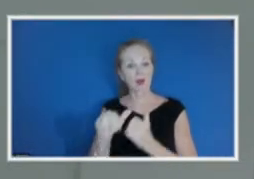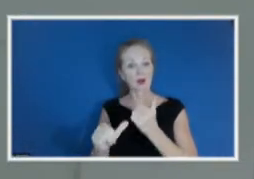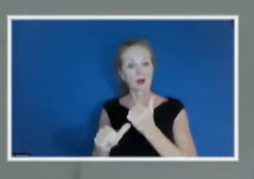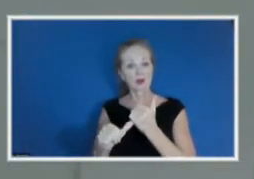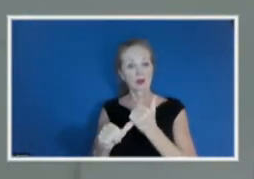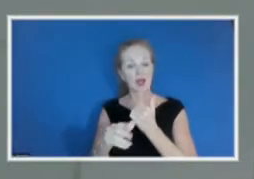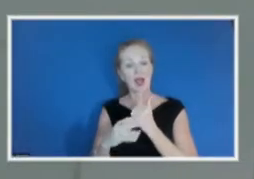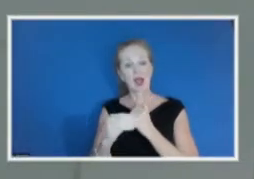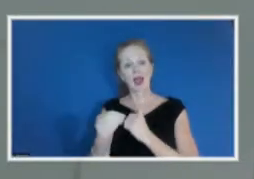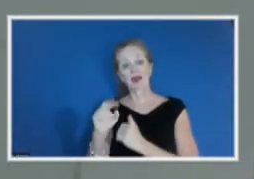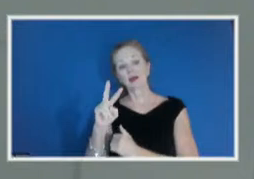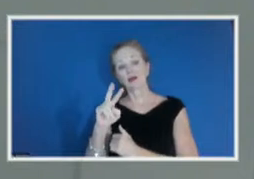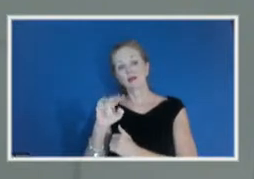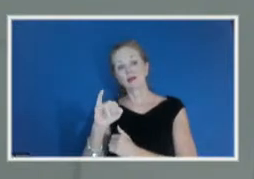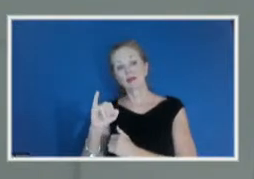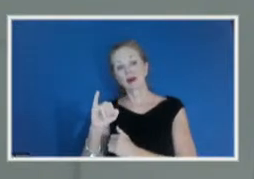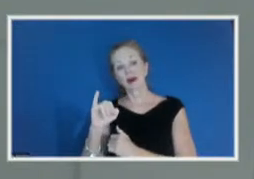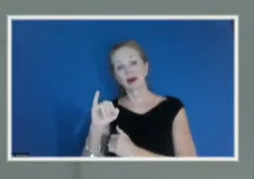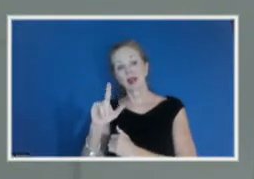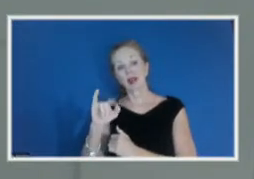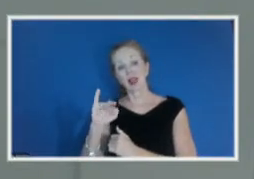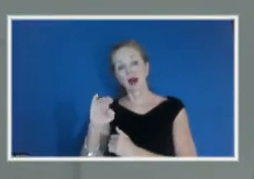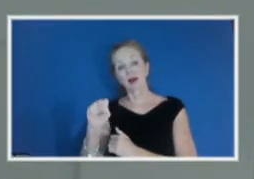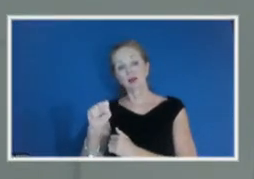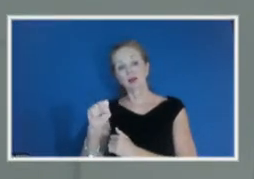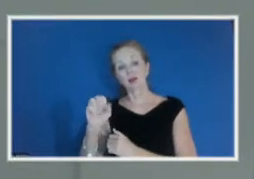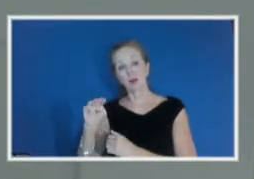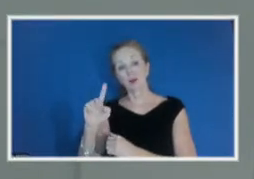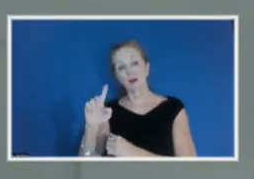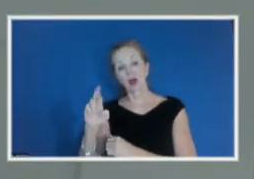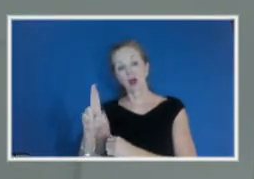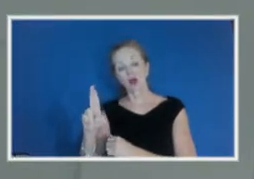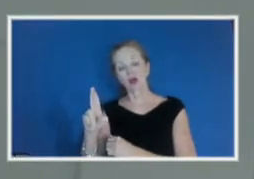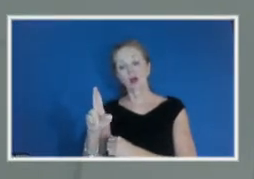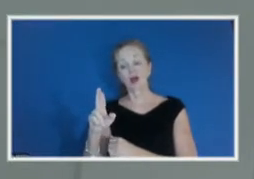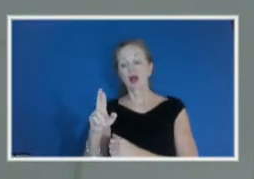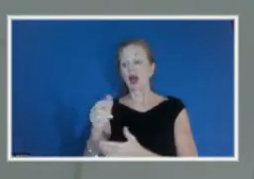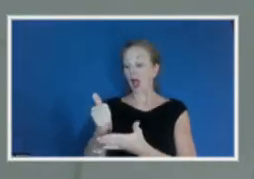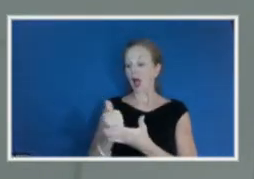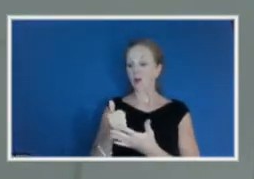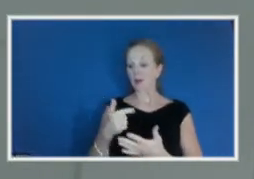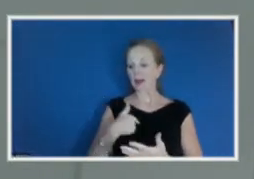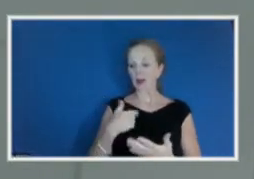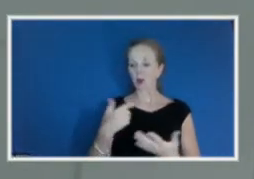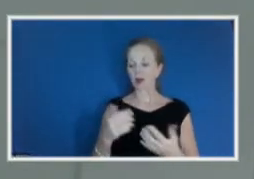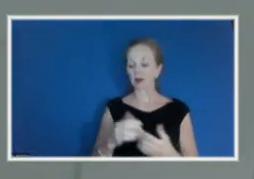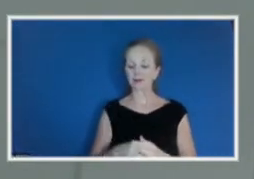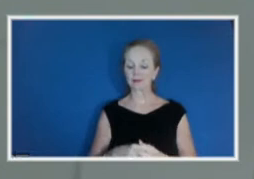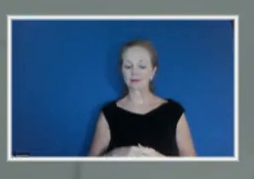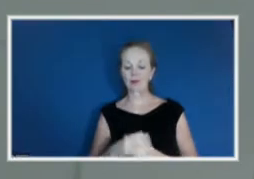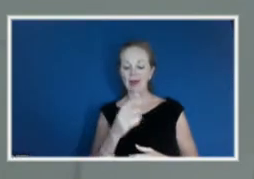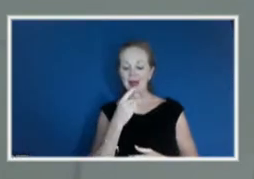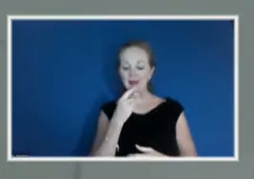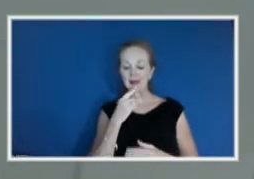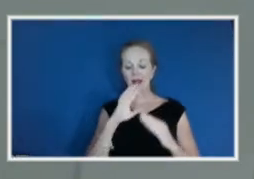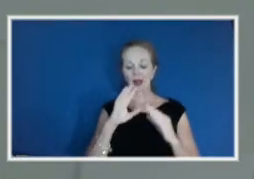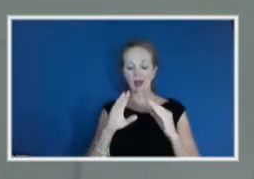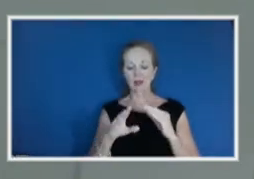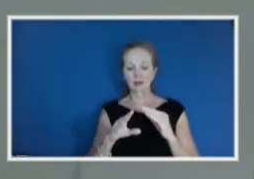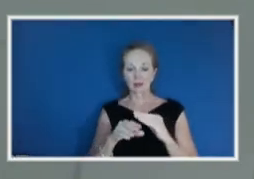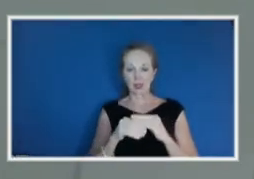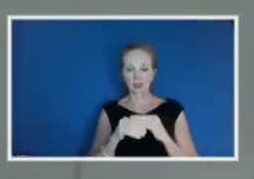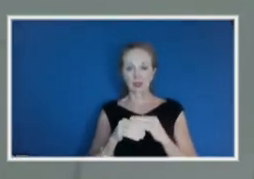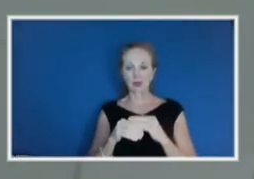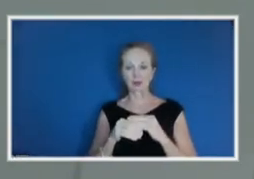what would be helpful for me is for you to give I would say an additional